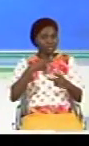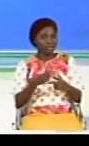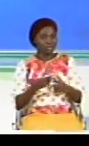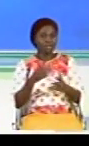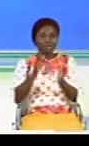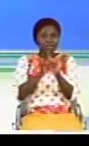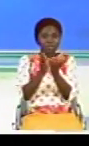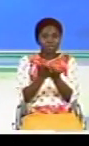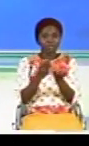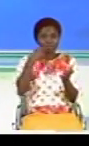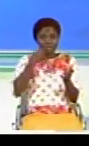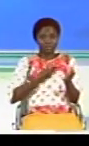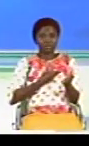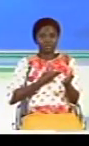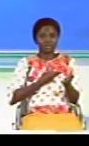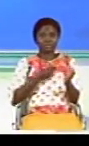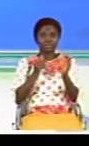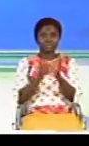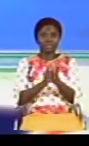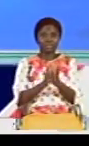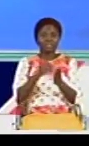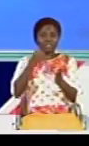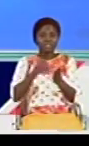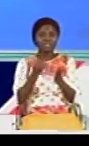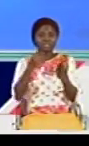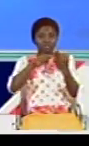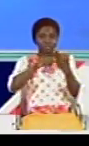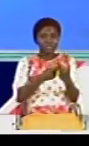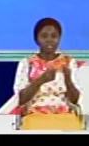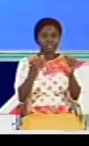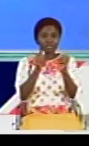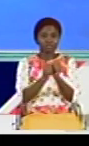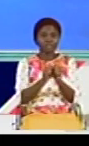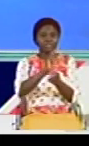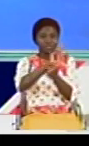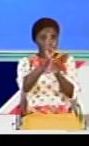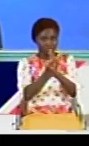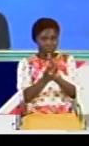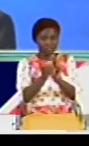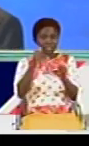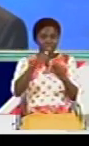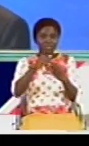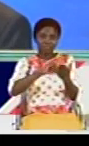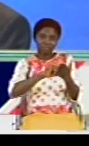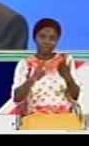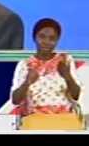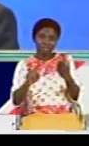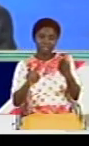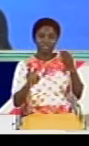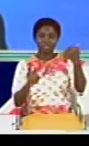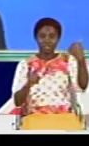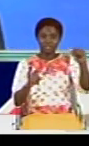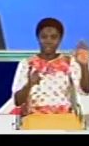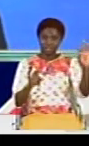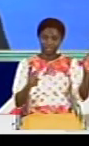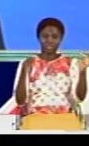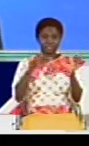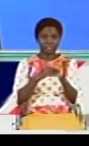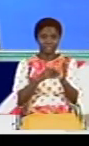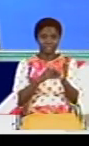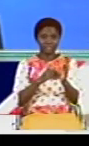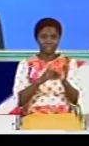it begins with repentance. Look at verse 19 again, Acts chapter 3. Repent ye